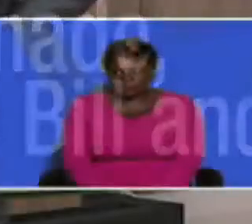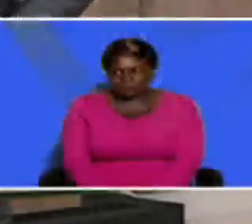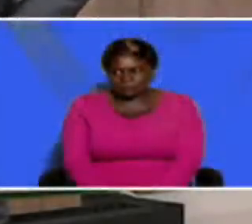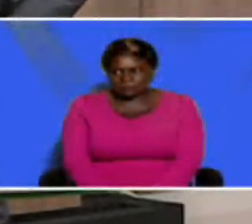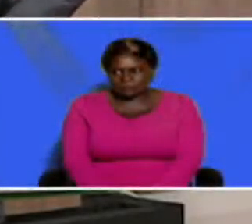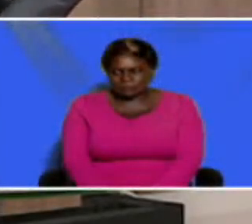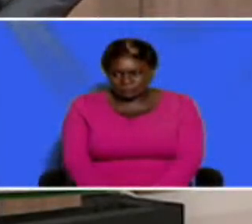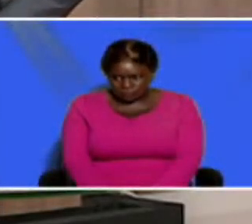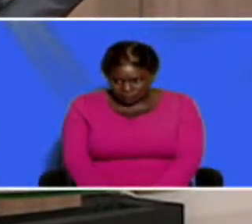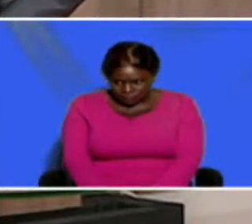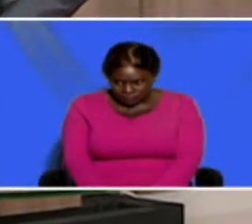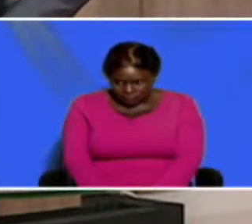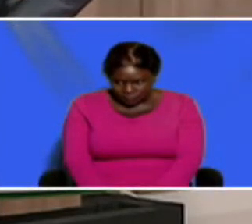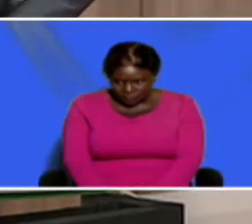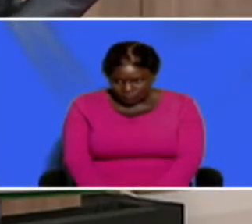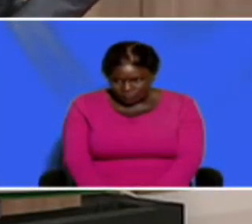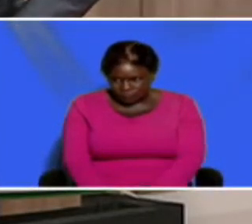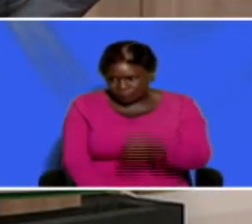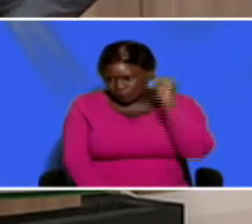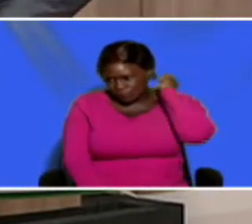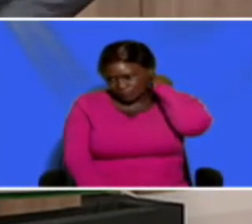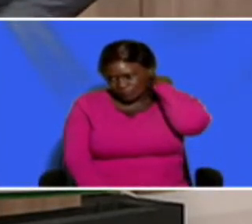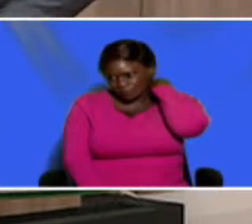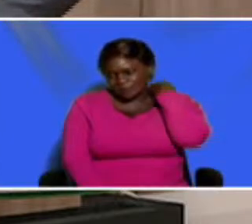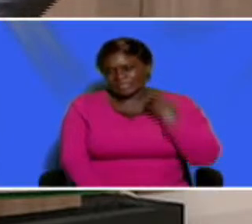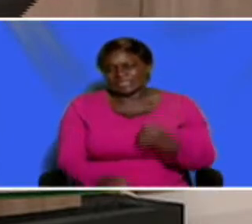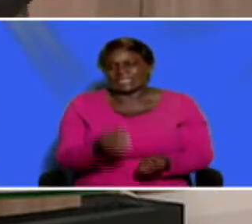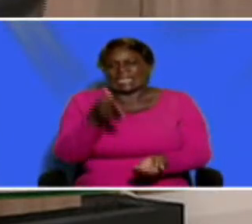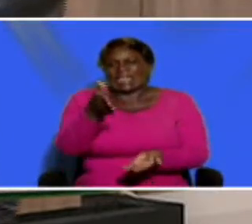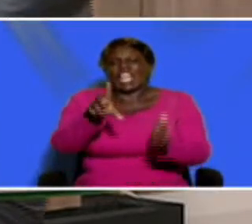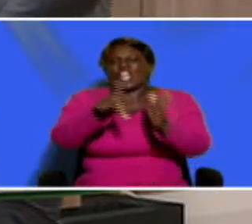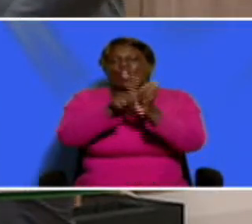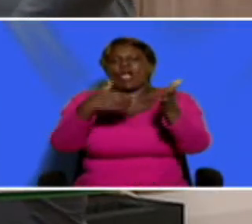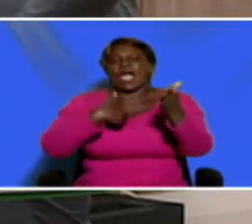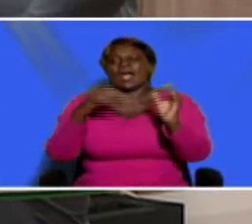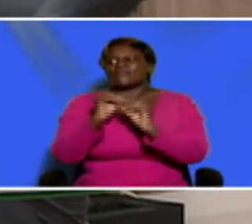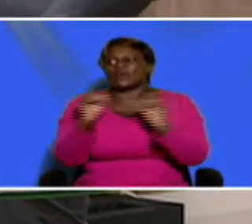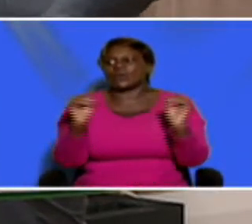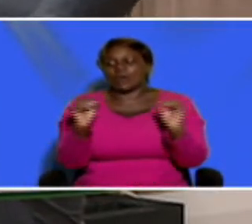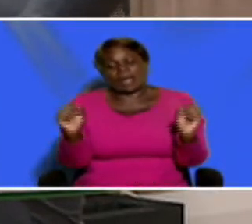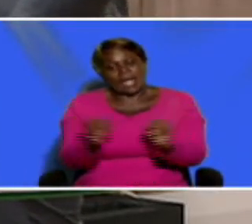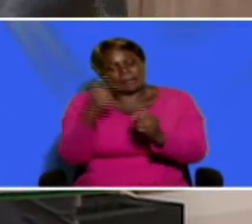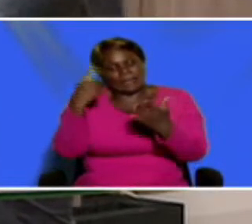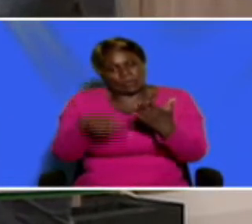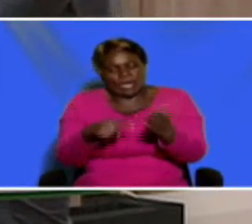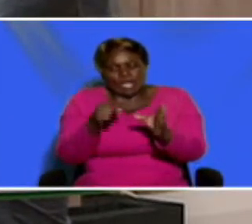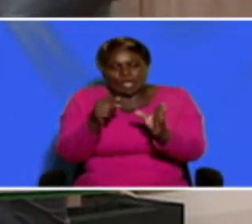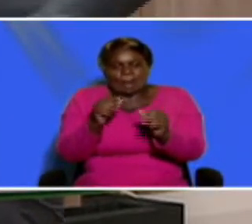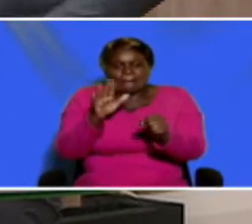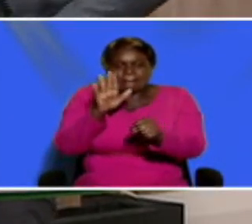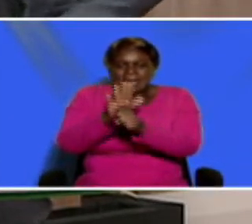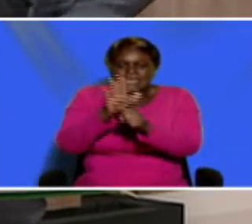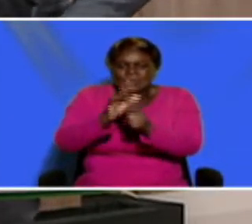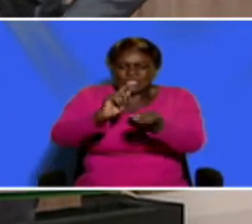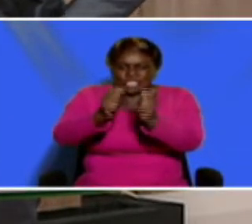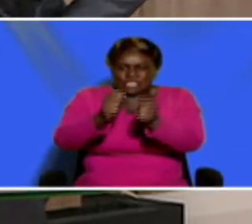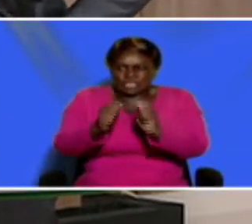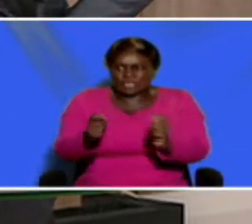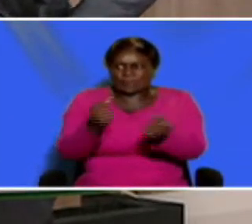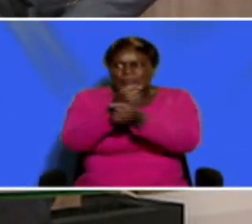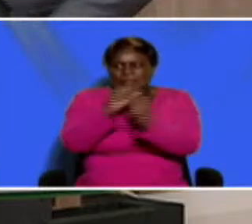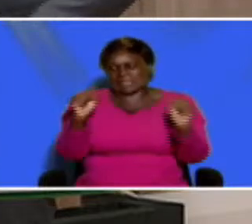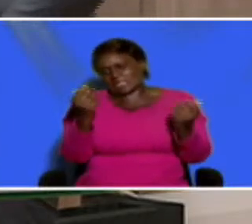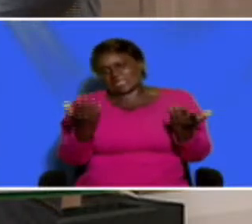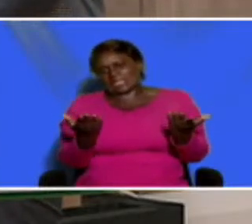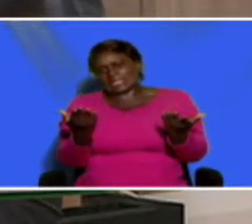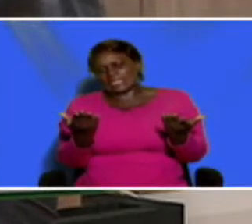law. A withdrawal of a bill that has gone before Parliament doesn't exist in law. So what happens if there's a lot of amendments from the president, as you will